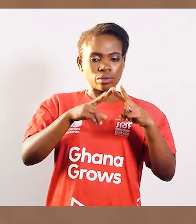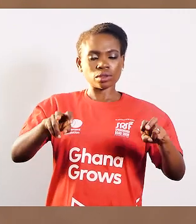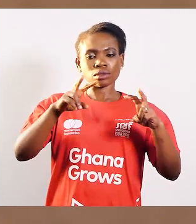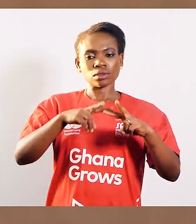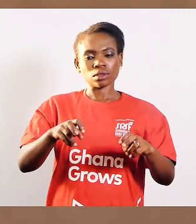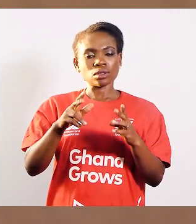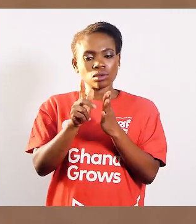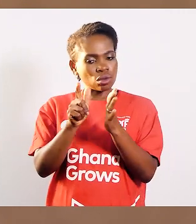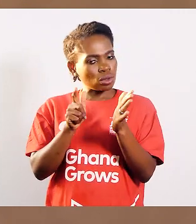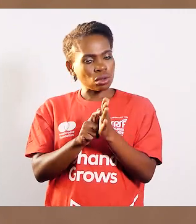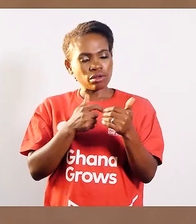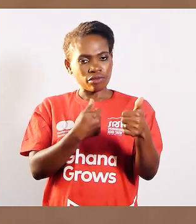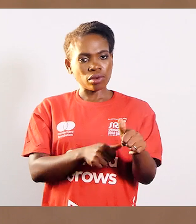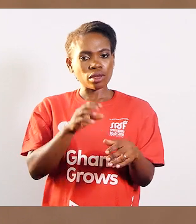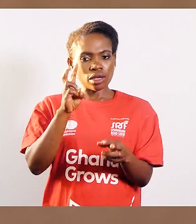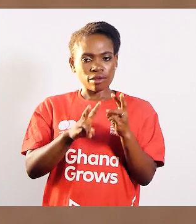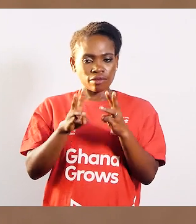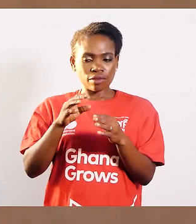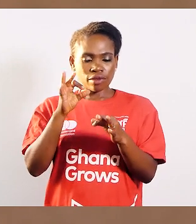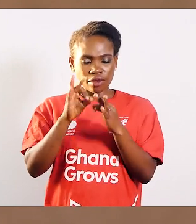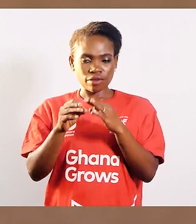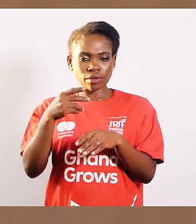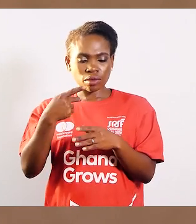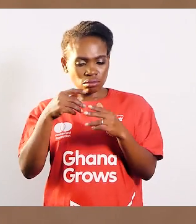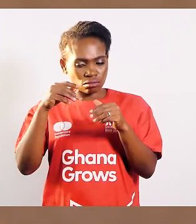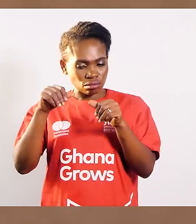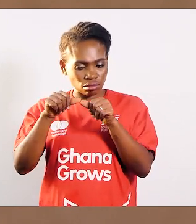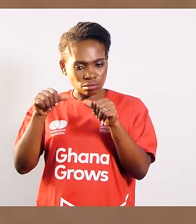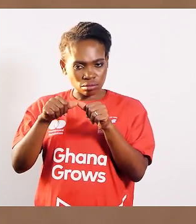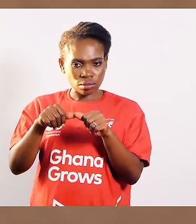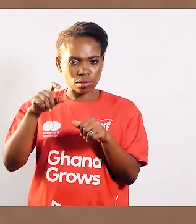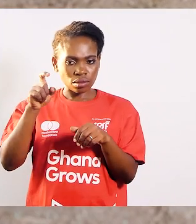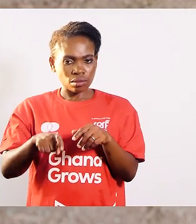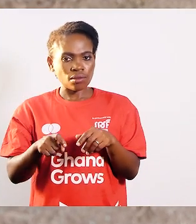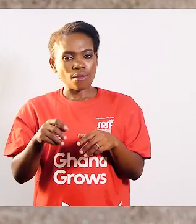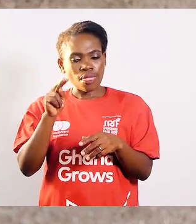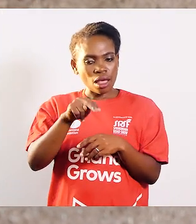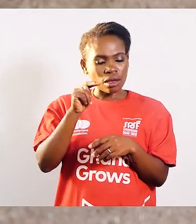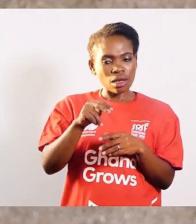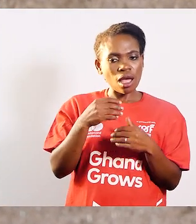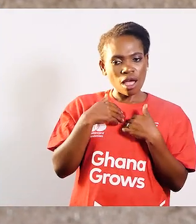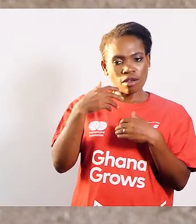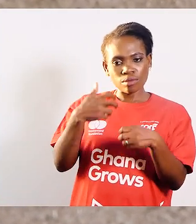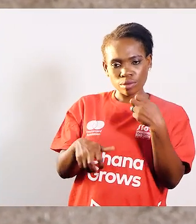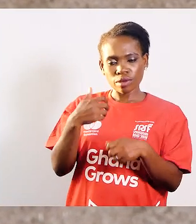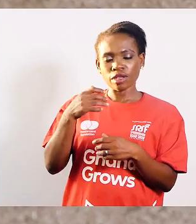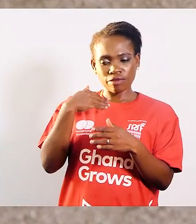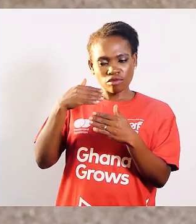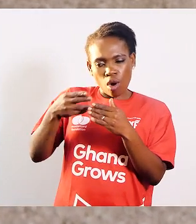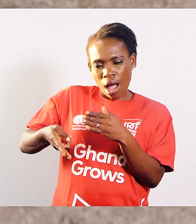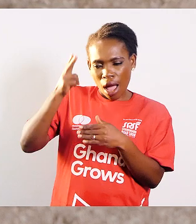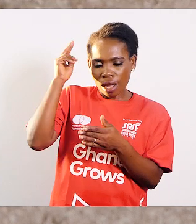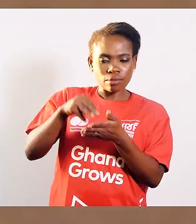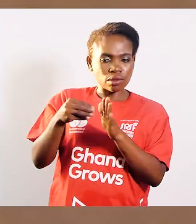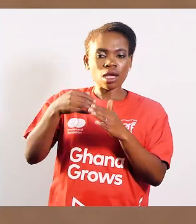wheat bran is in excess, there's some problems that you are likely to face. Oh, wow. Yes, Oh, when I the see. oyster shells is